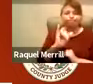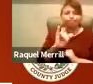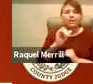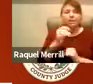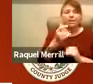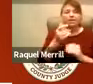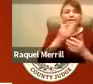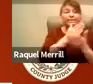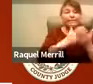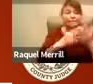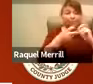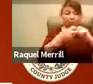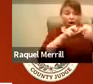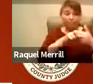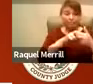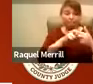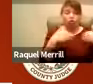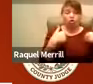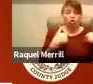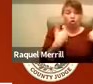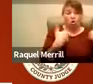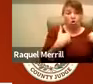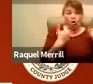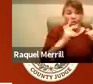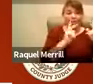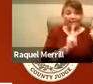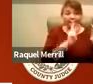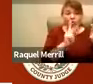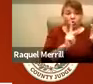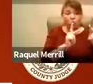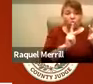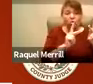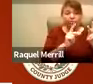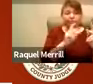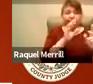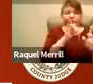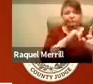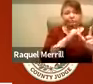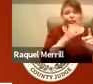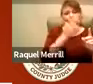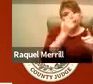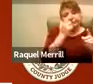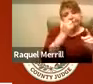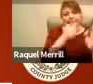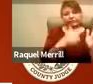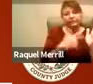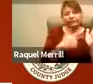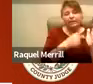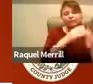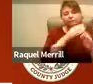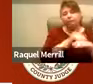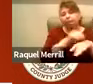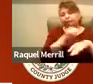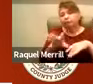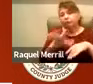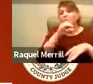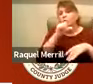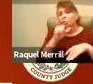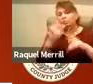having is that some of our younger people are the reason that some of our older people are getting